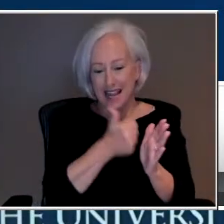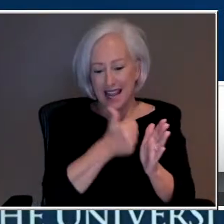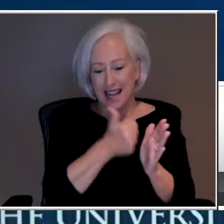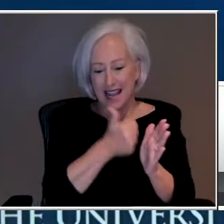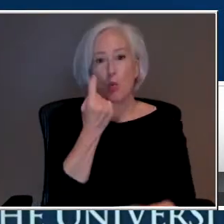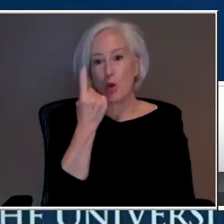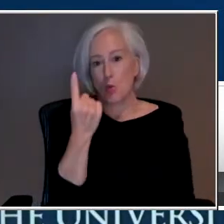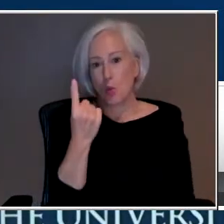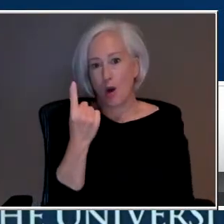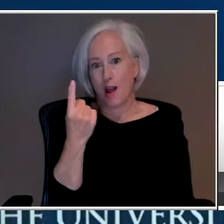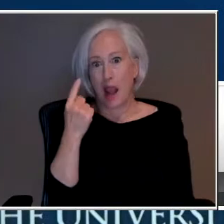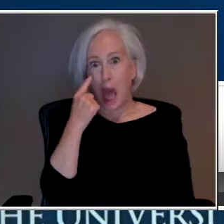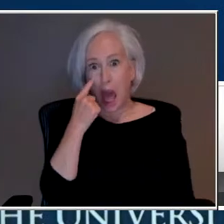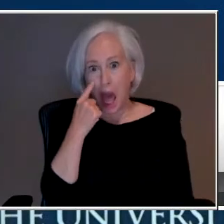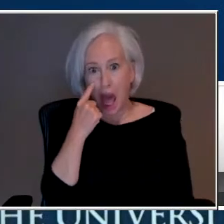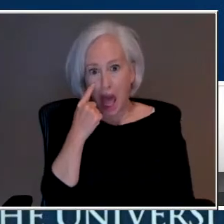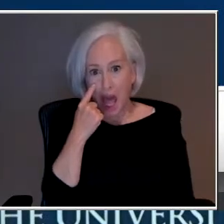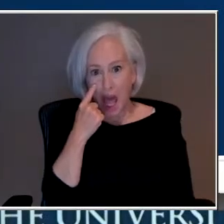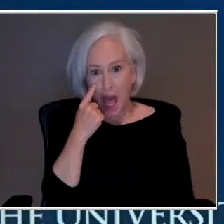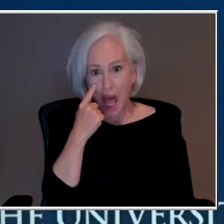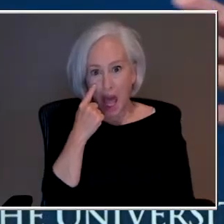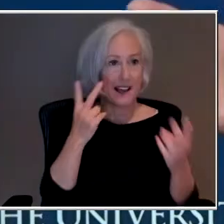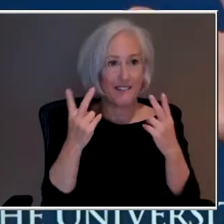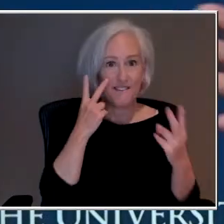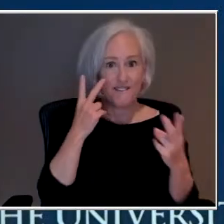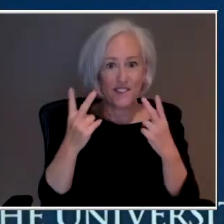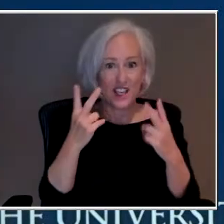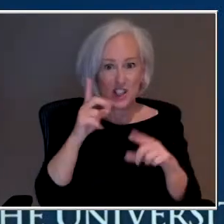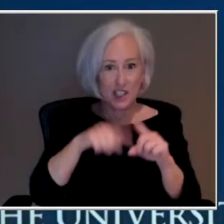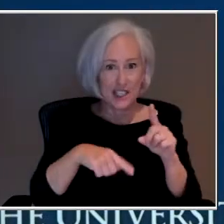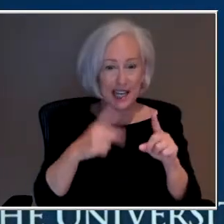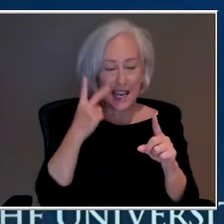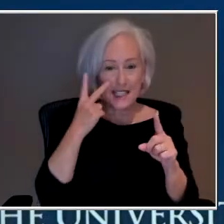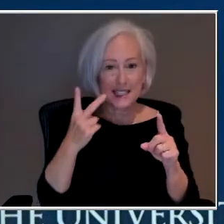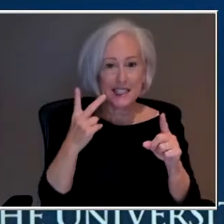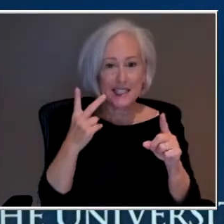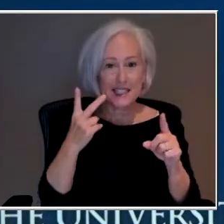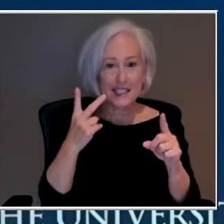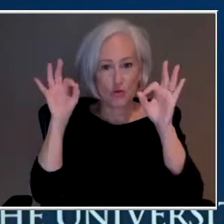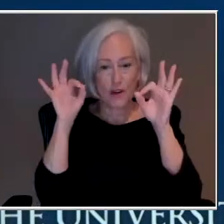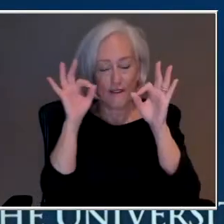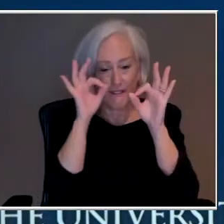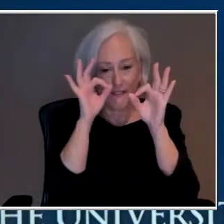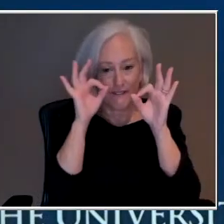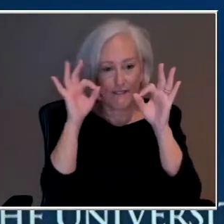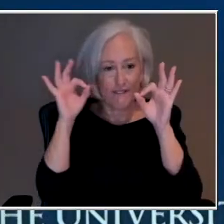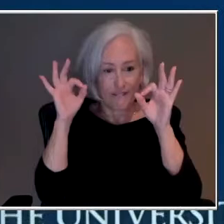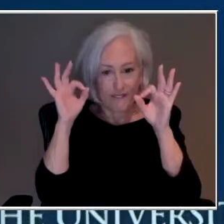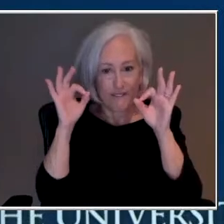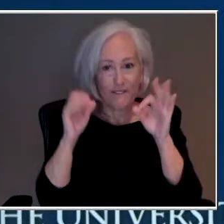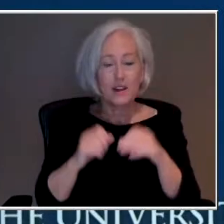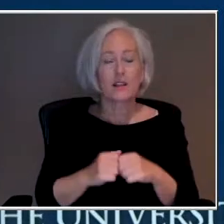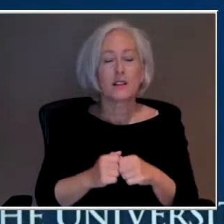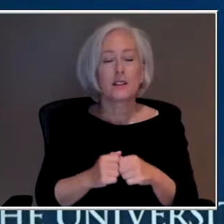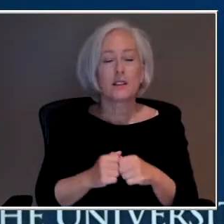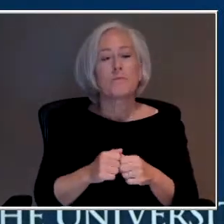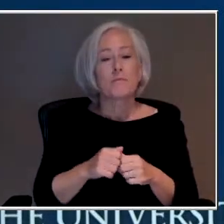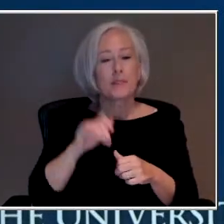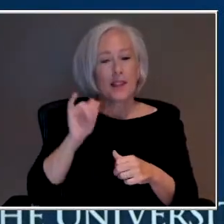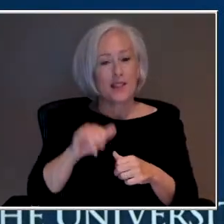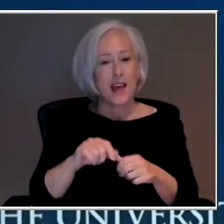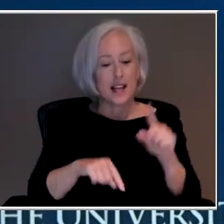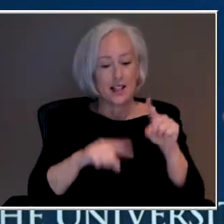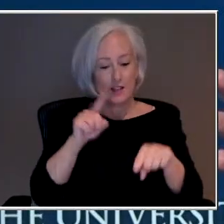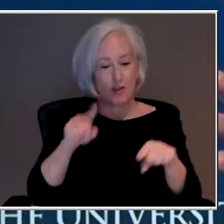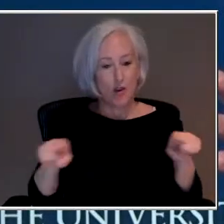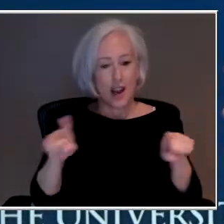vision, you can't see out of one eye. Maybe the eye's not straight and it's drifting to the side. And based on what that is, it has varying levels of symptoms, right? If your